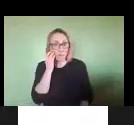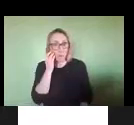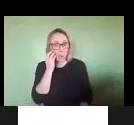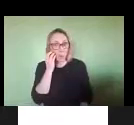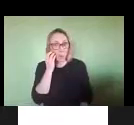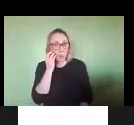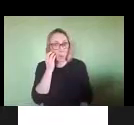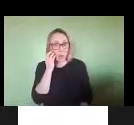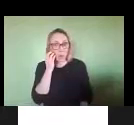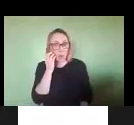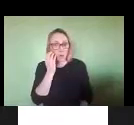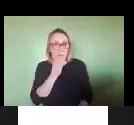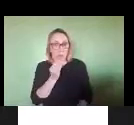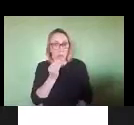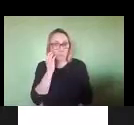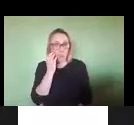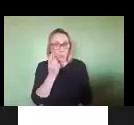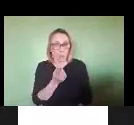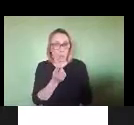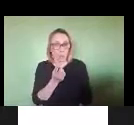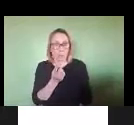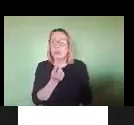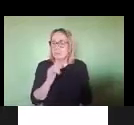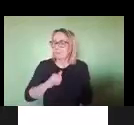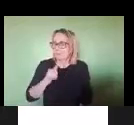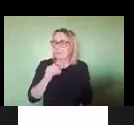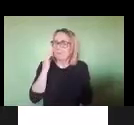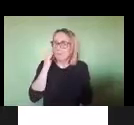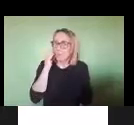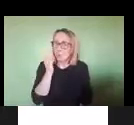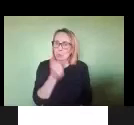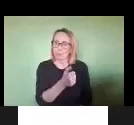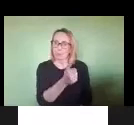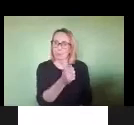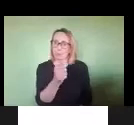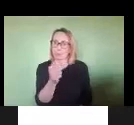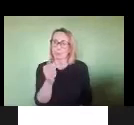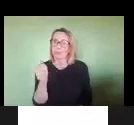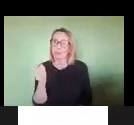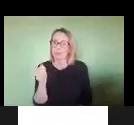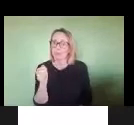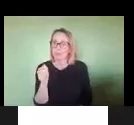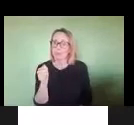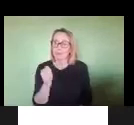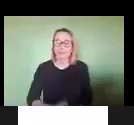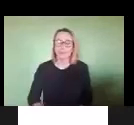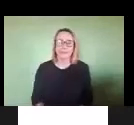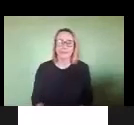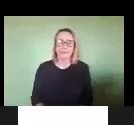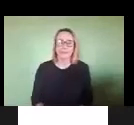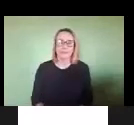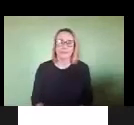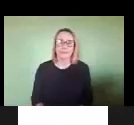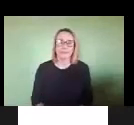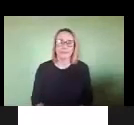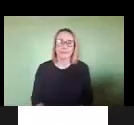That was using your phone. Mm-hmm. So Then,